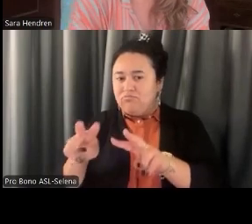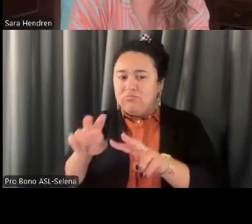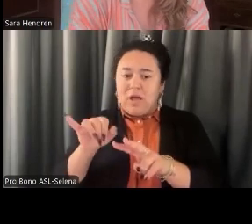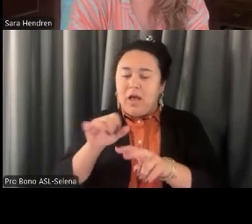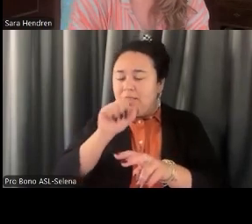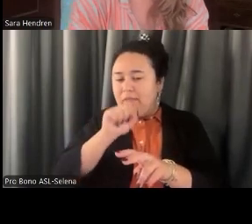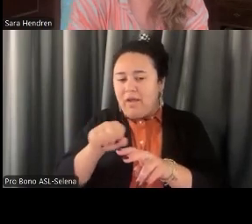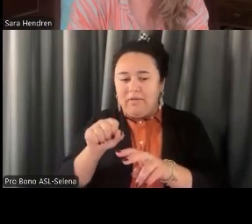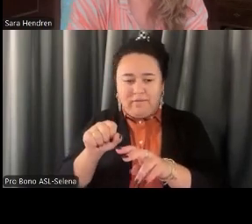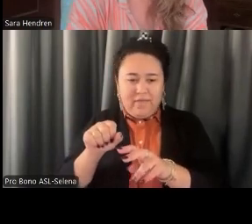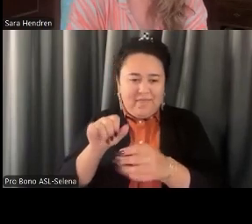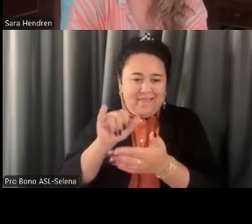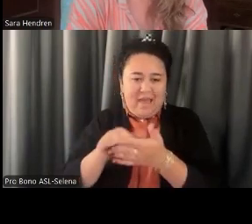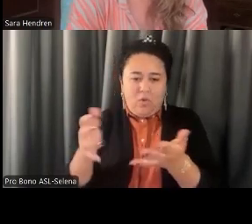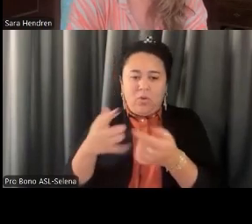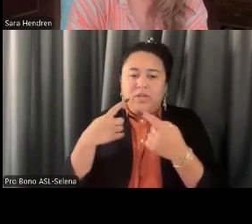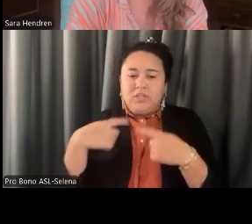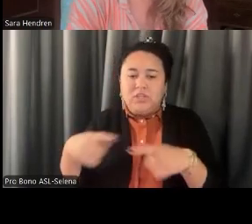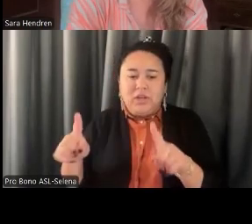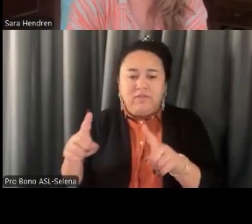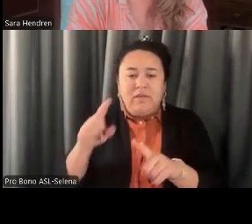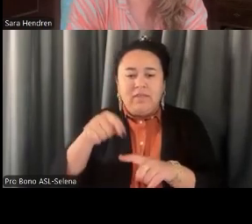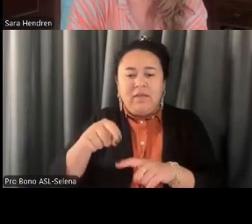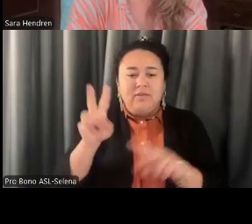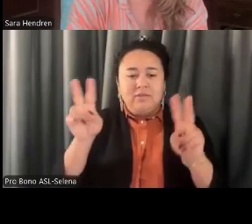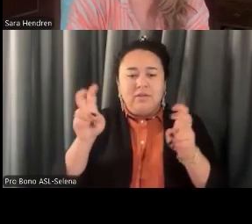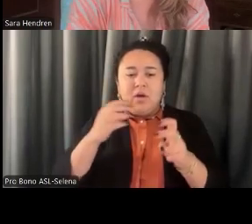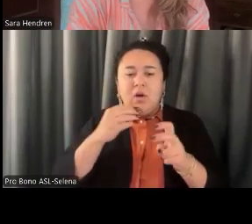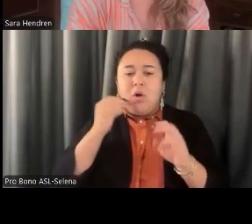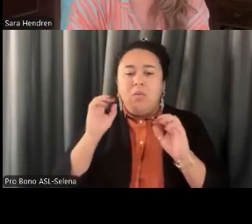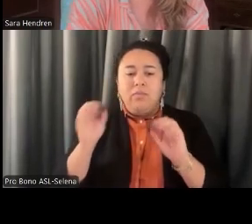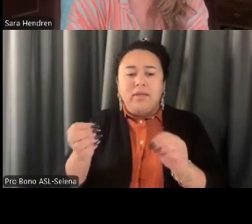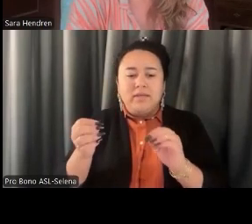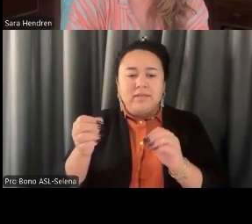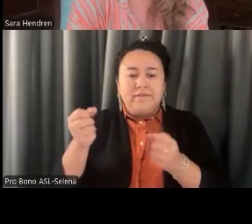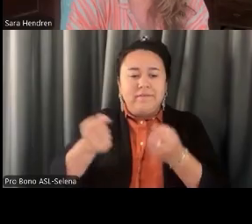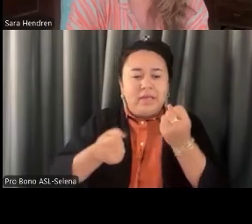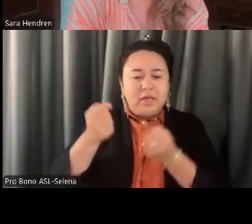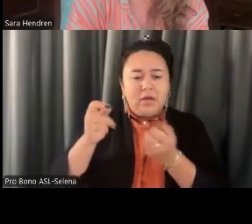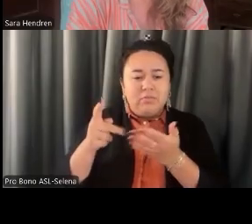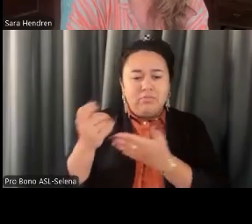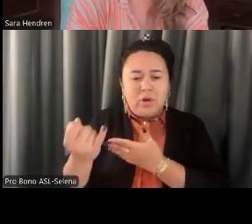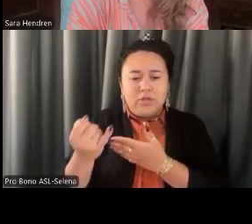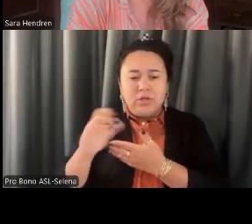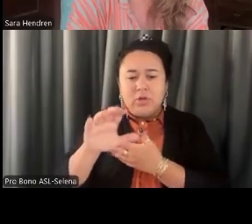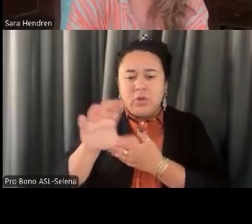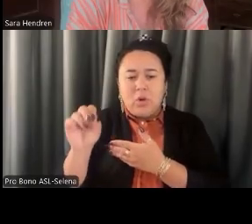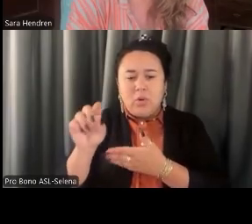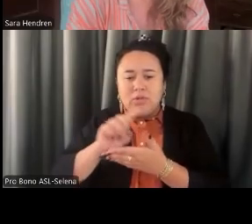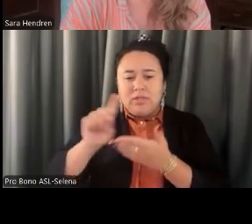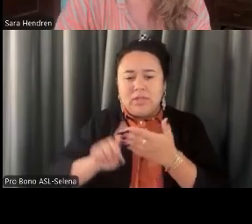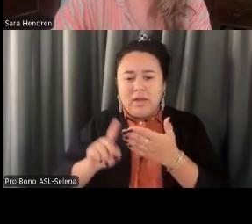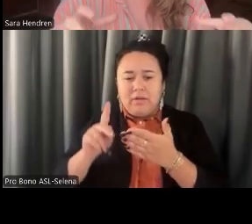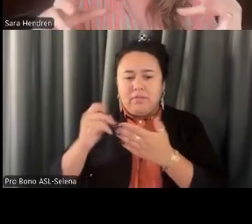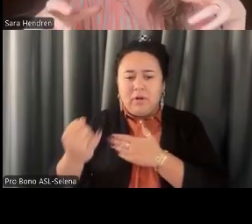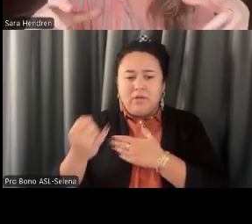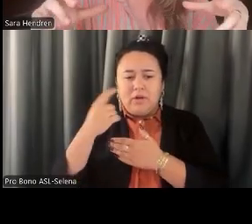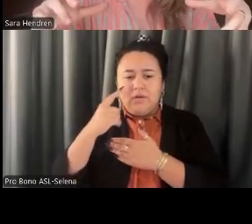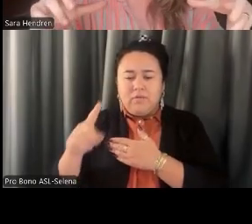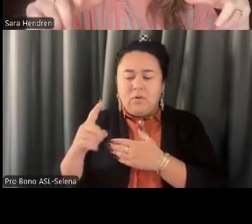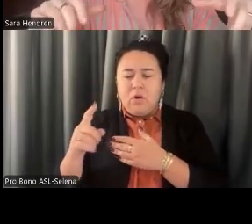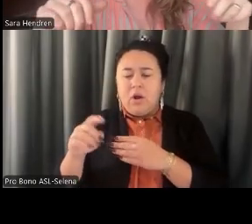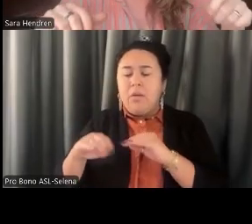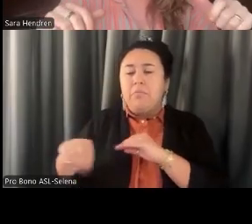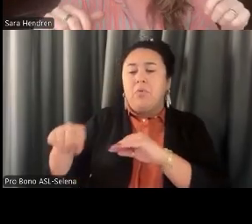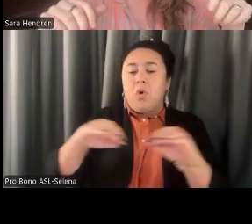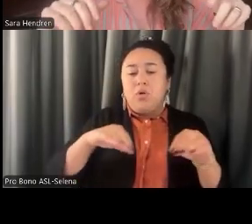here of what's called the Homeless Vehicle Project. So it was a co-designed project of a kind of